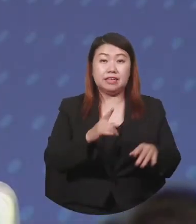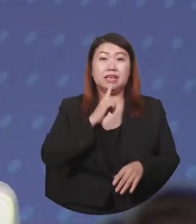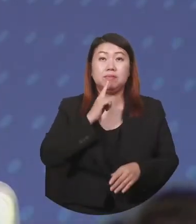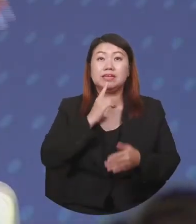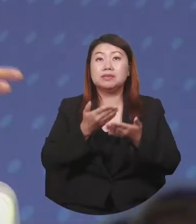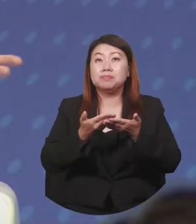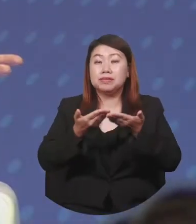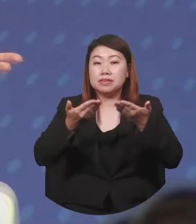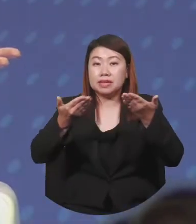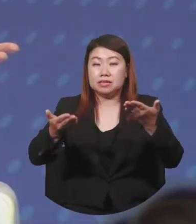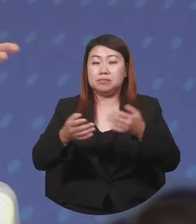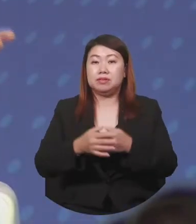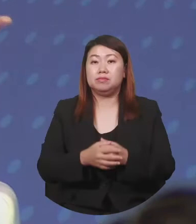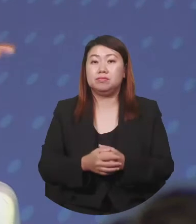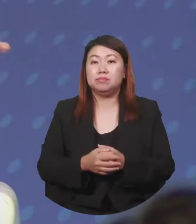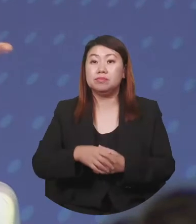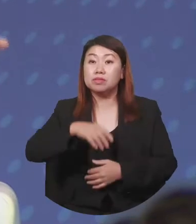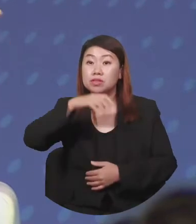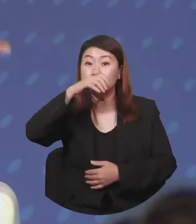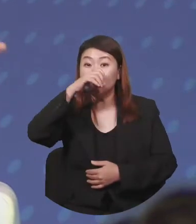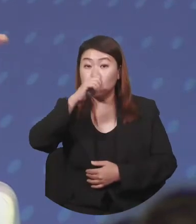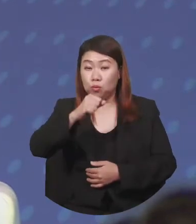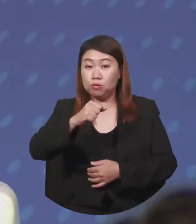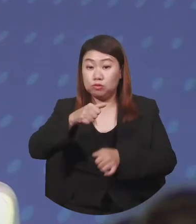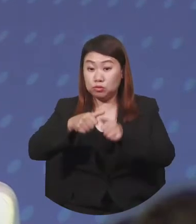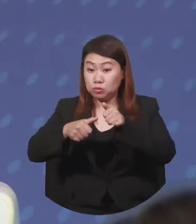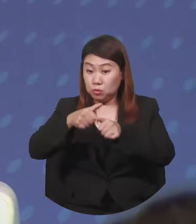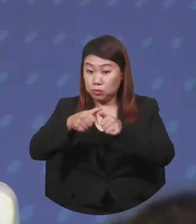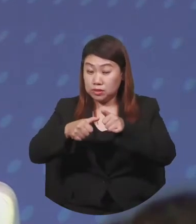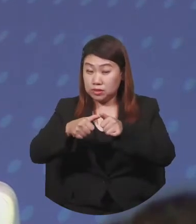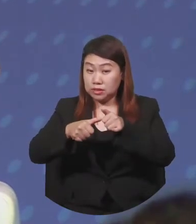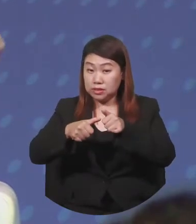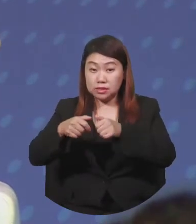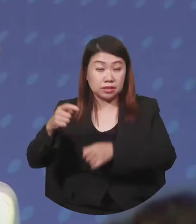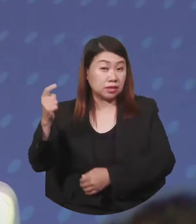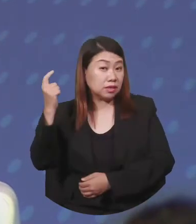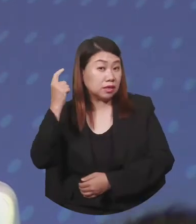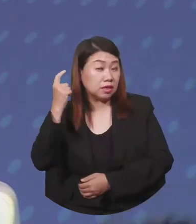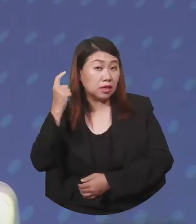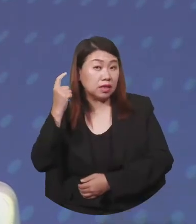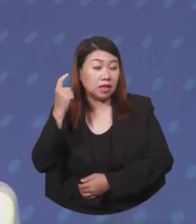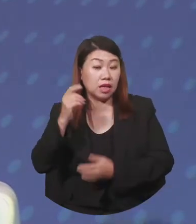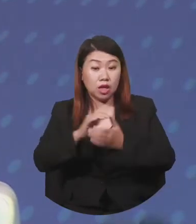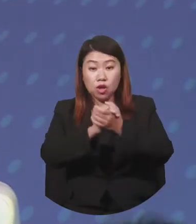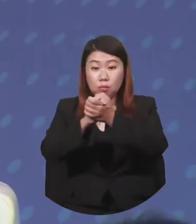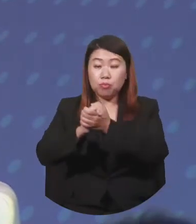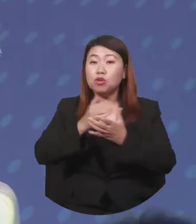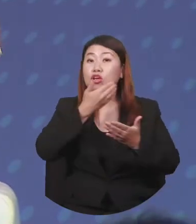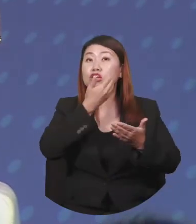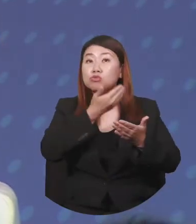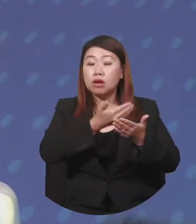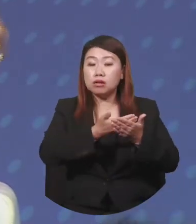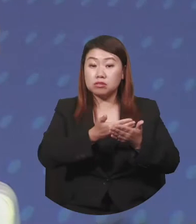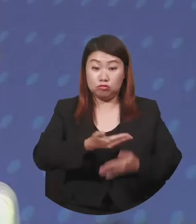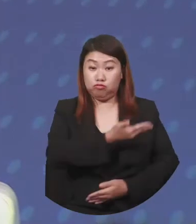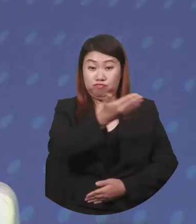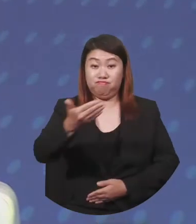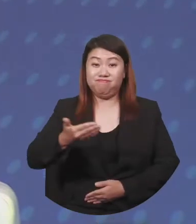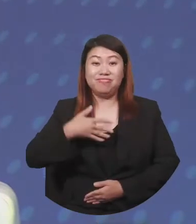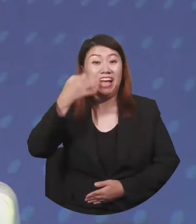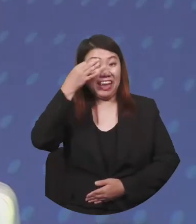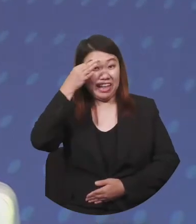is that the good news is that we all see the importance of cooperation. Bad news is we're not doing enough of